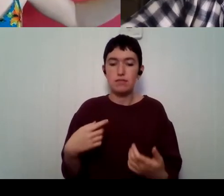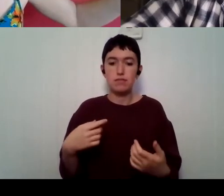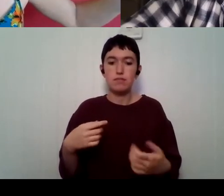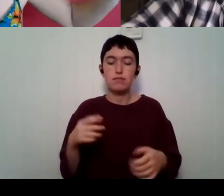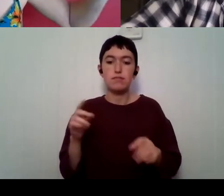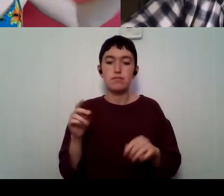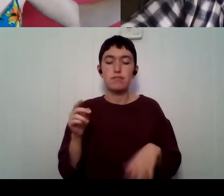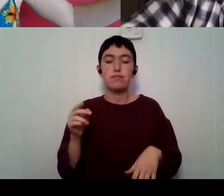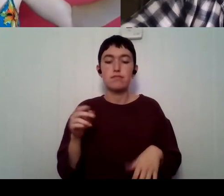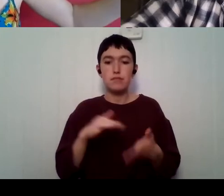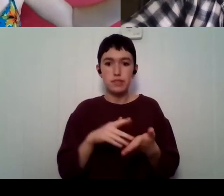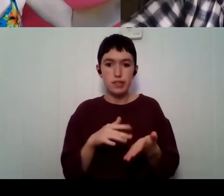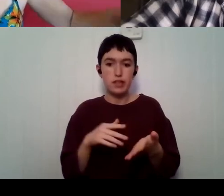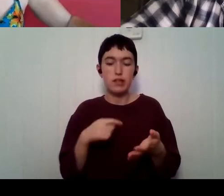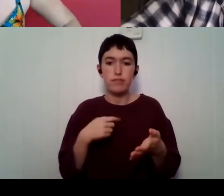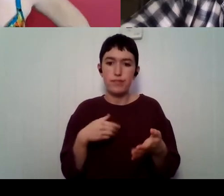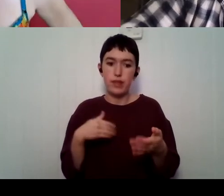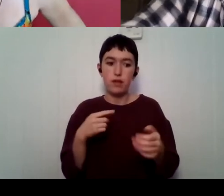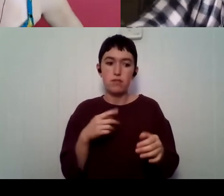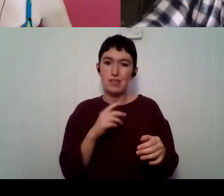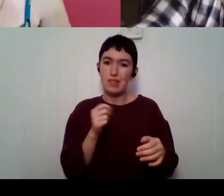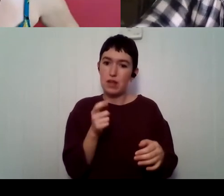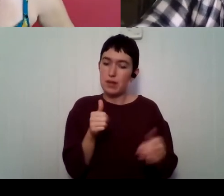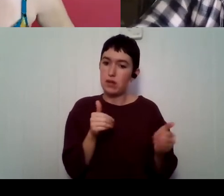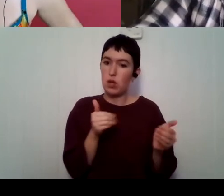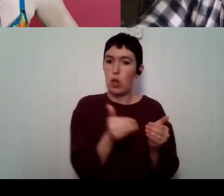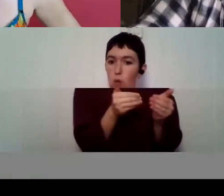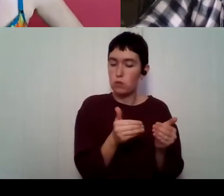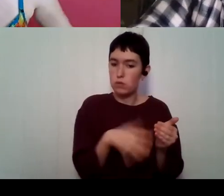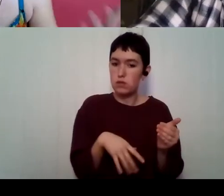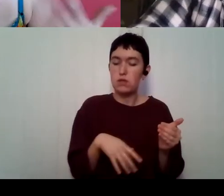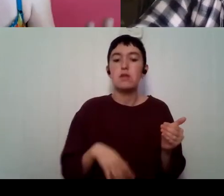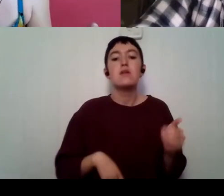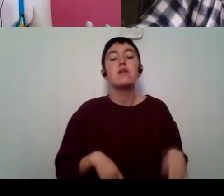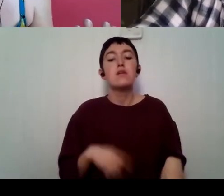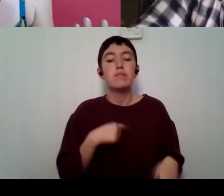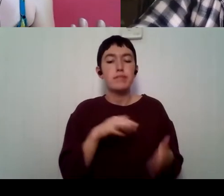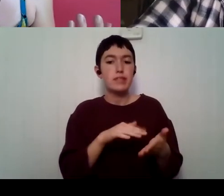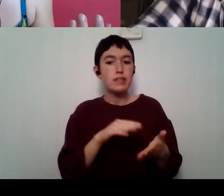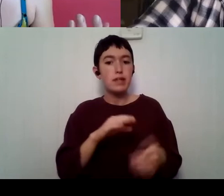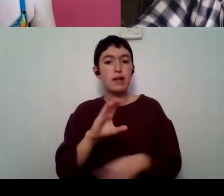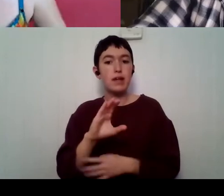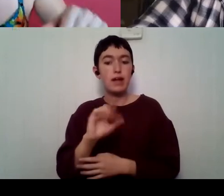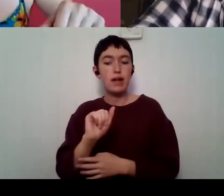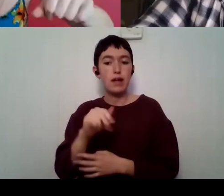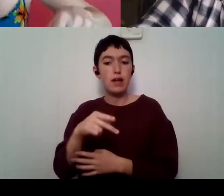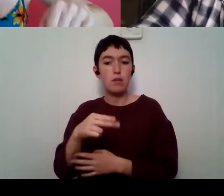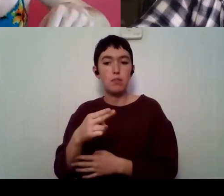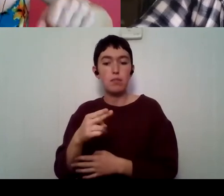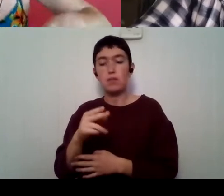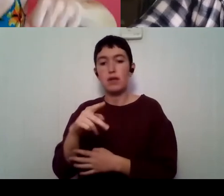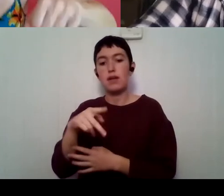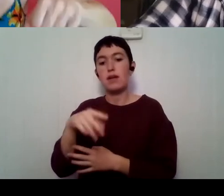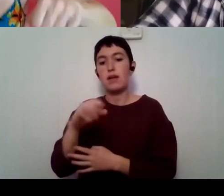Paul Garber, who's a wonderful primatologist, I was studying capuchins, which are white-faced monkeys, and one was kind of doing